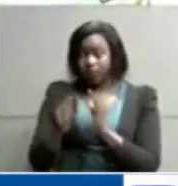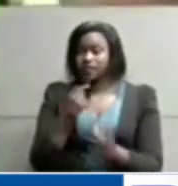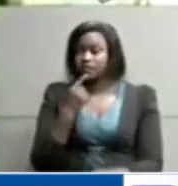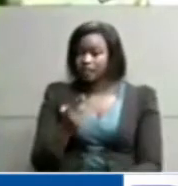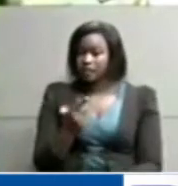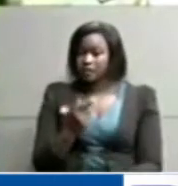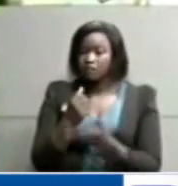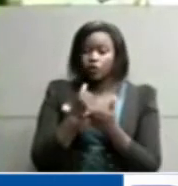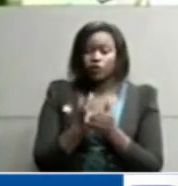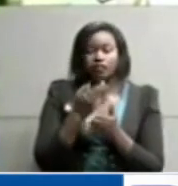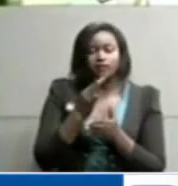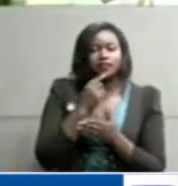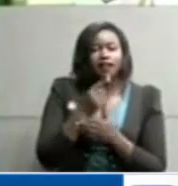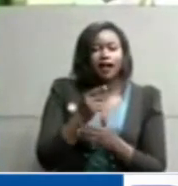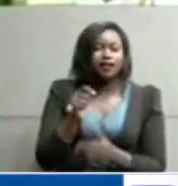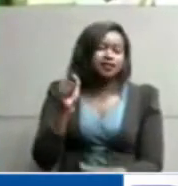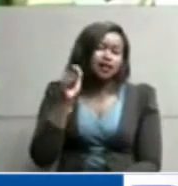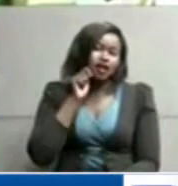Teso area,